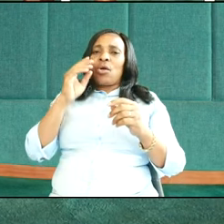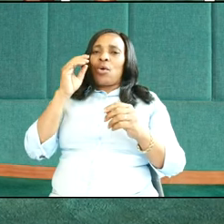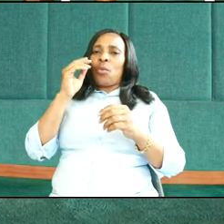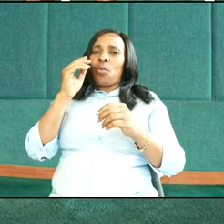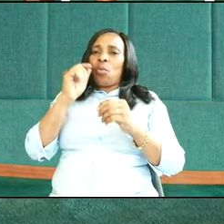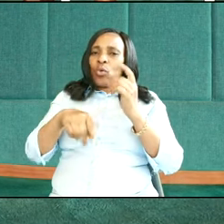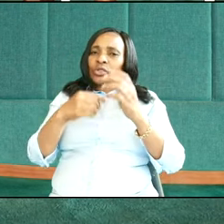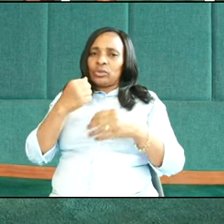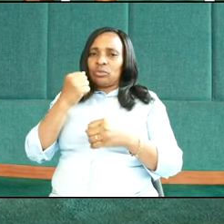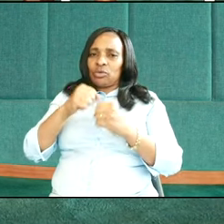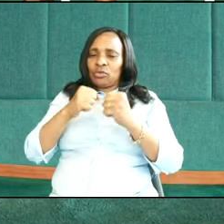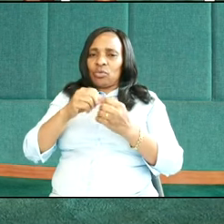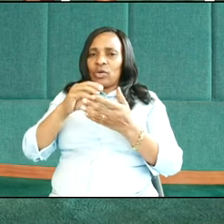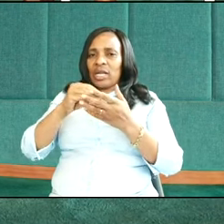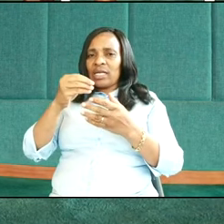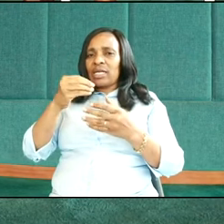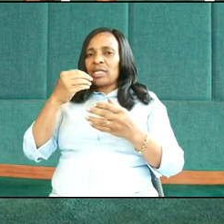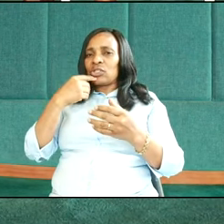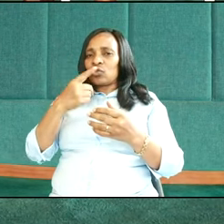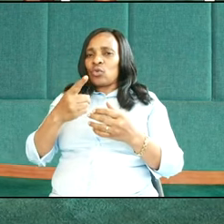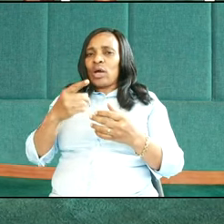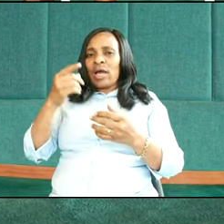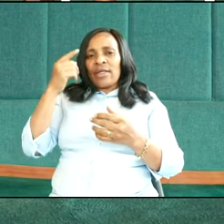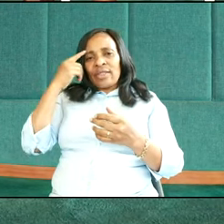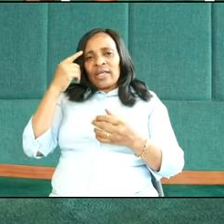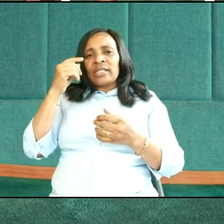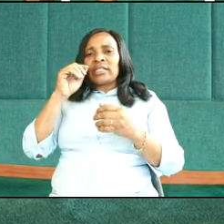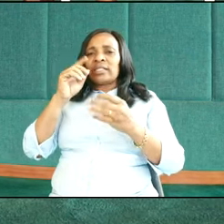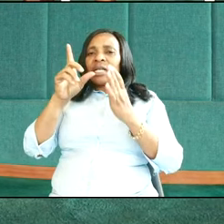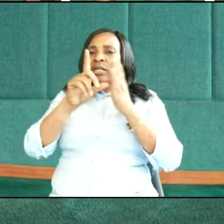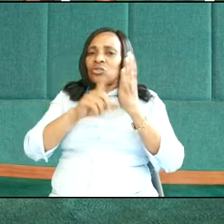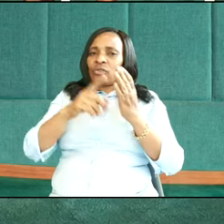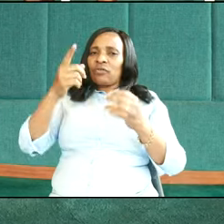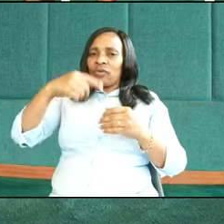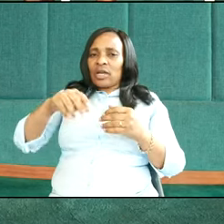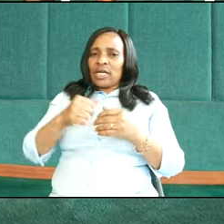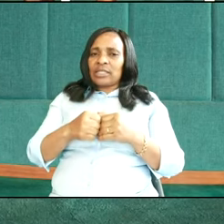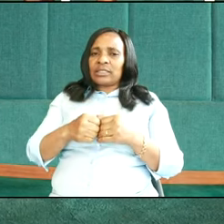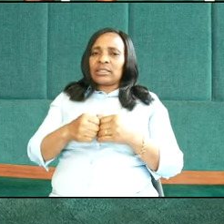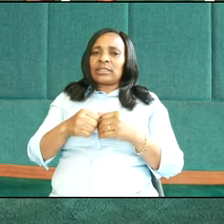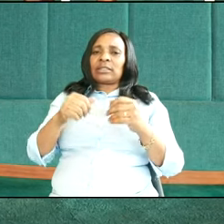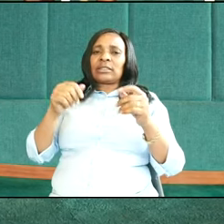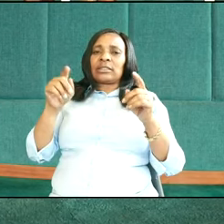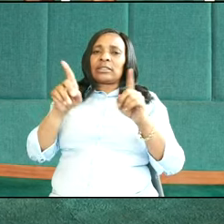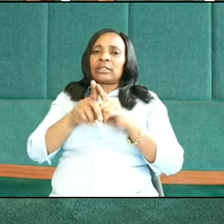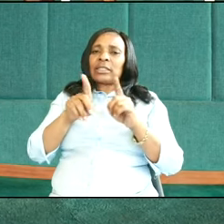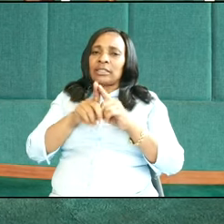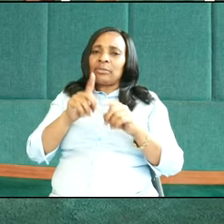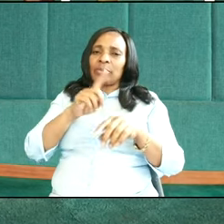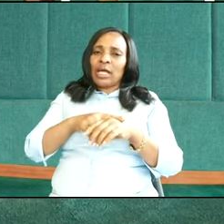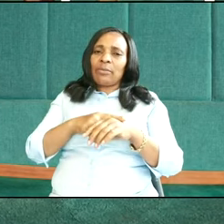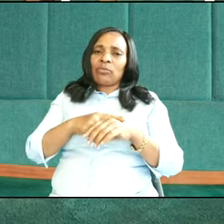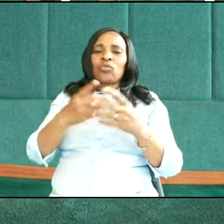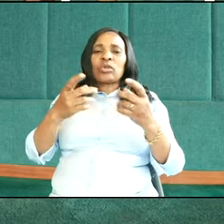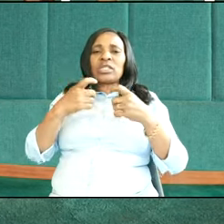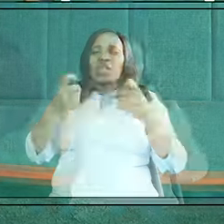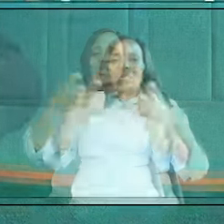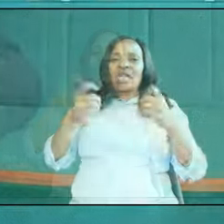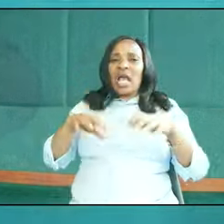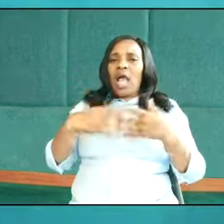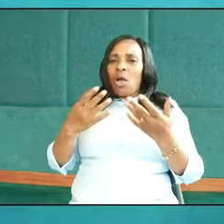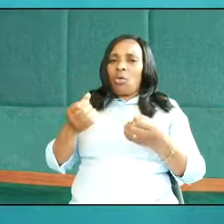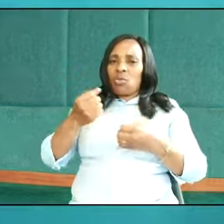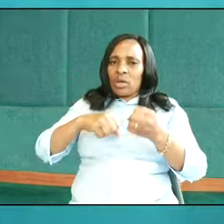case. And so I think it's a lesson for us, even as we are here, that even when we sin, you know, how do we